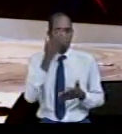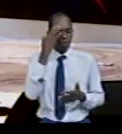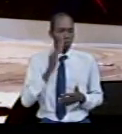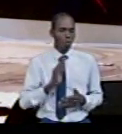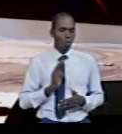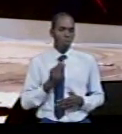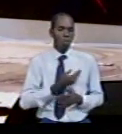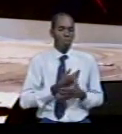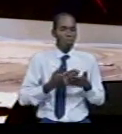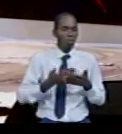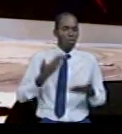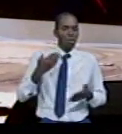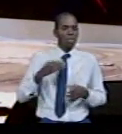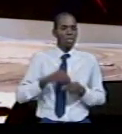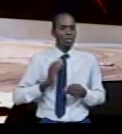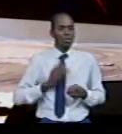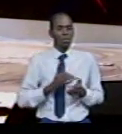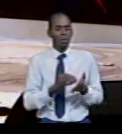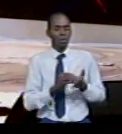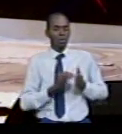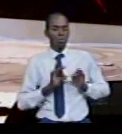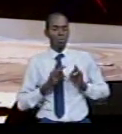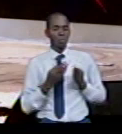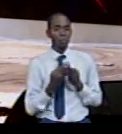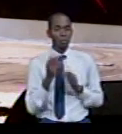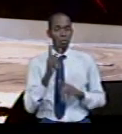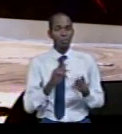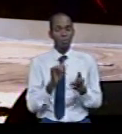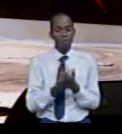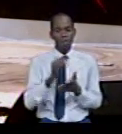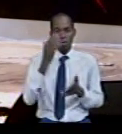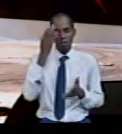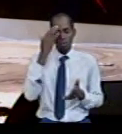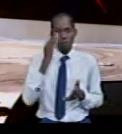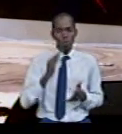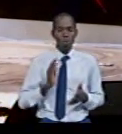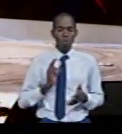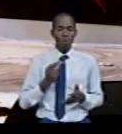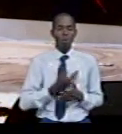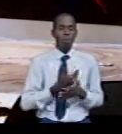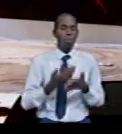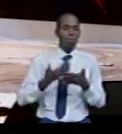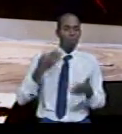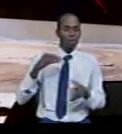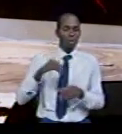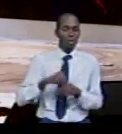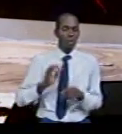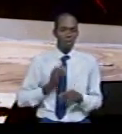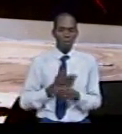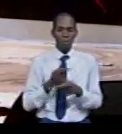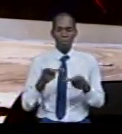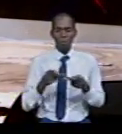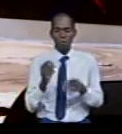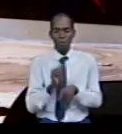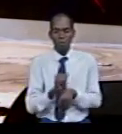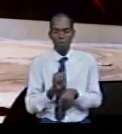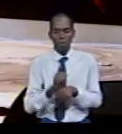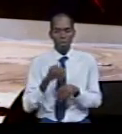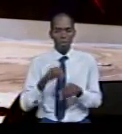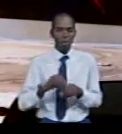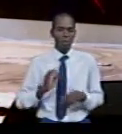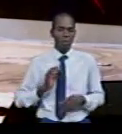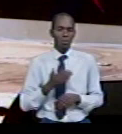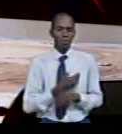people who knew us before in our places of work, the people who knew us before in our schools, in